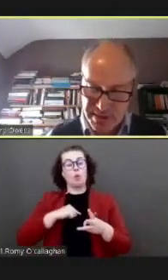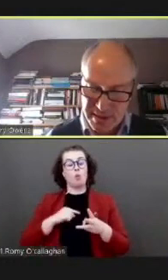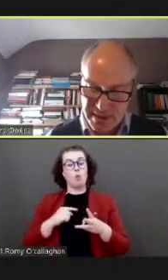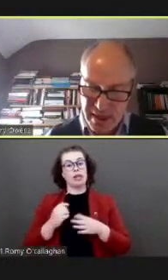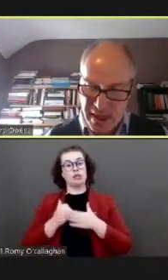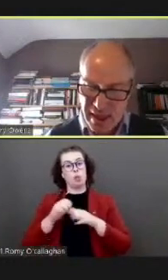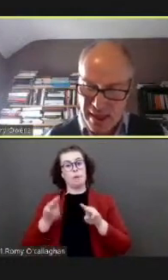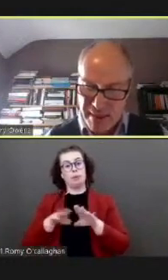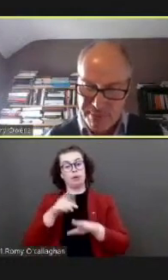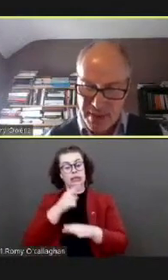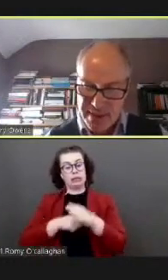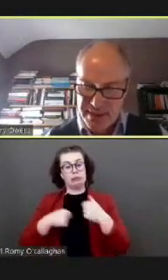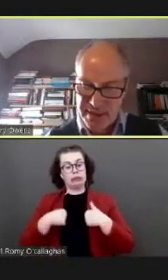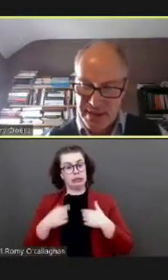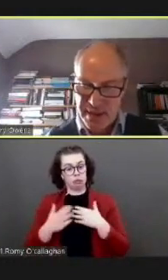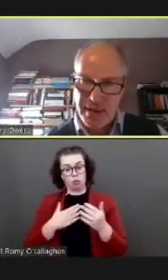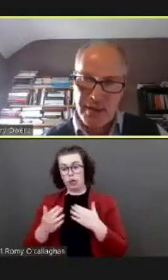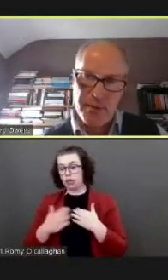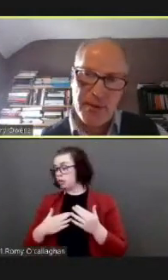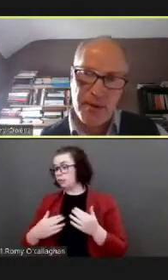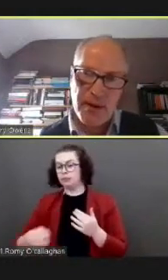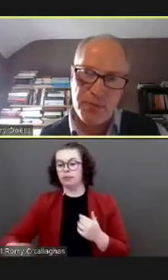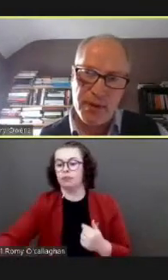with disabilities is,